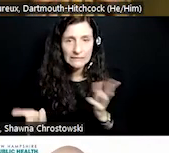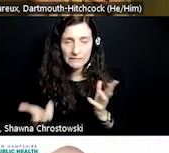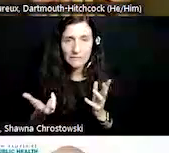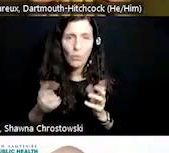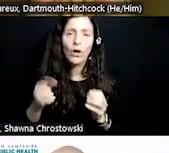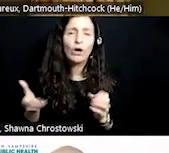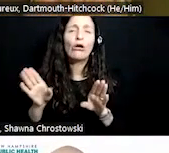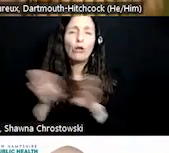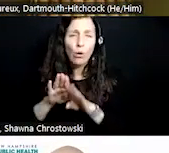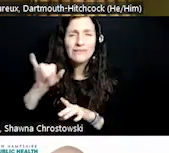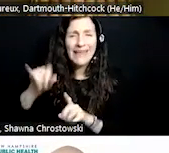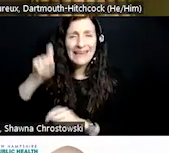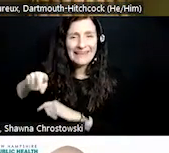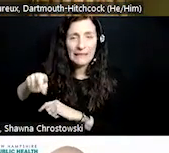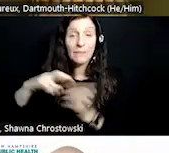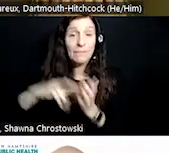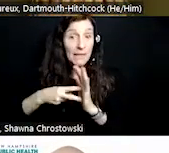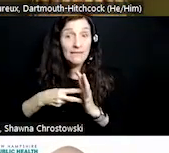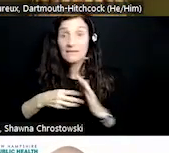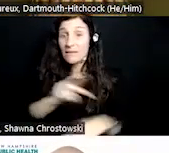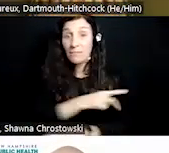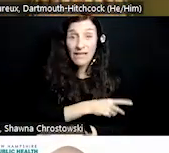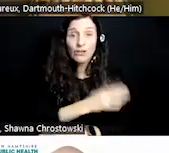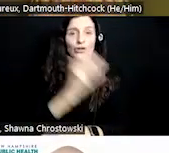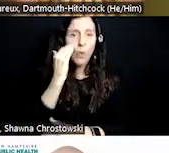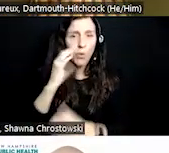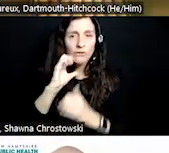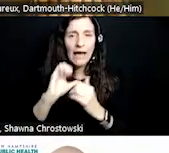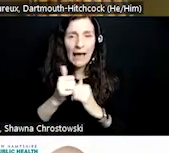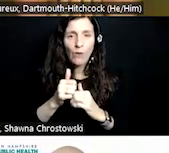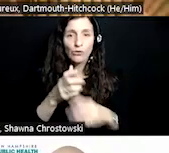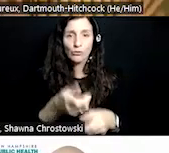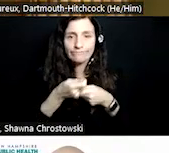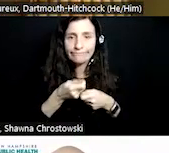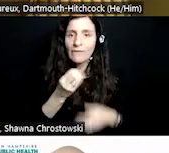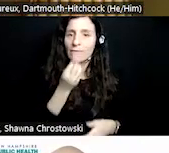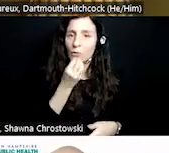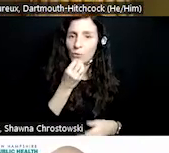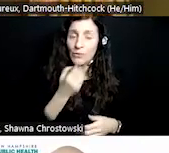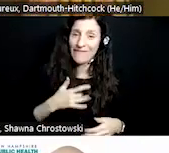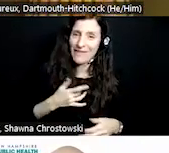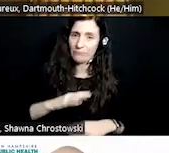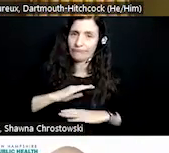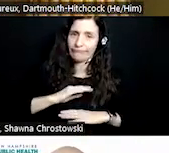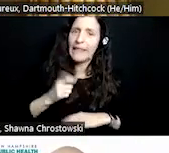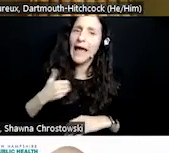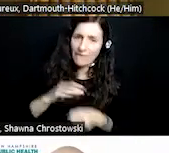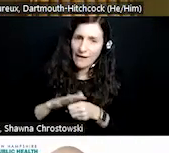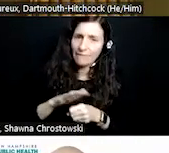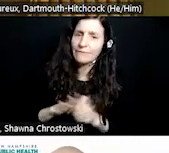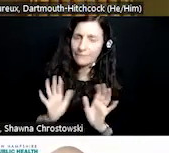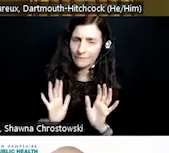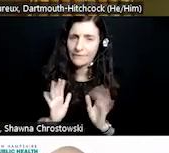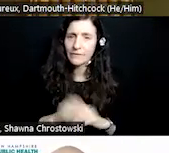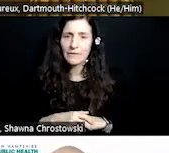shows us that the patient knows how to access food. They feel that they have enough food, all of those things. So this teal